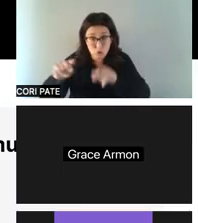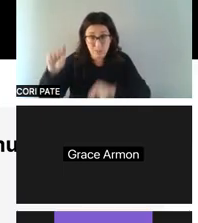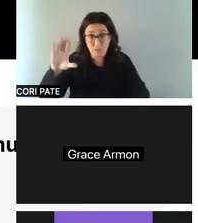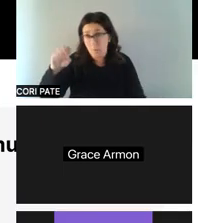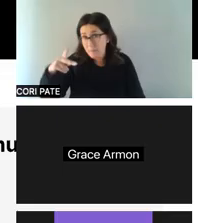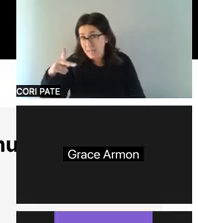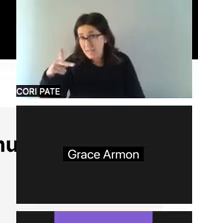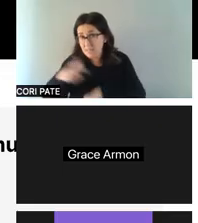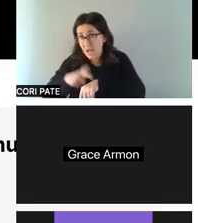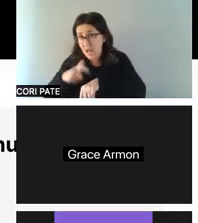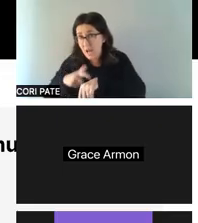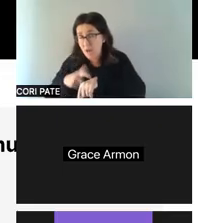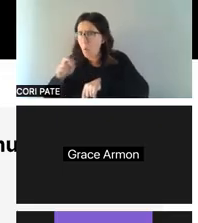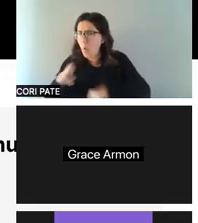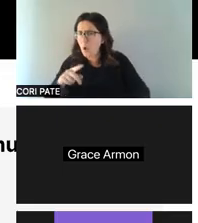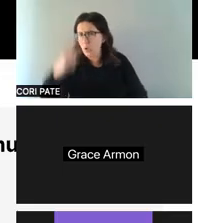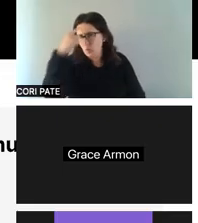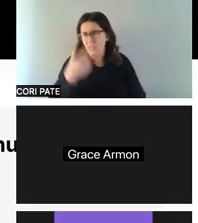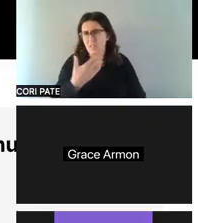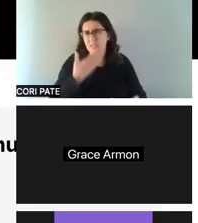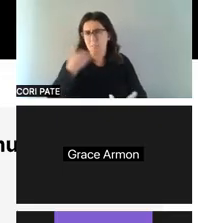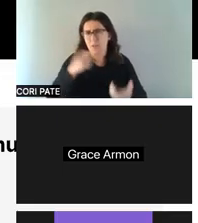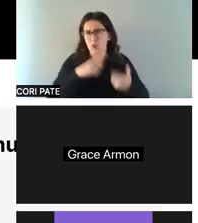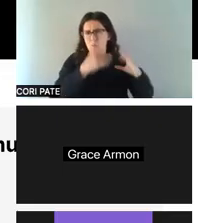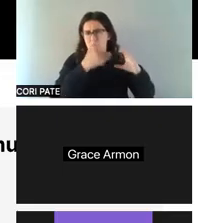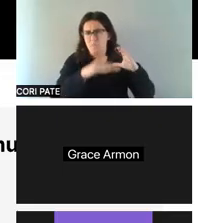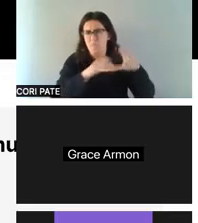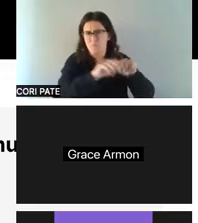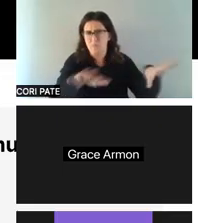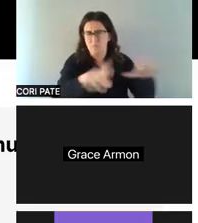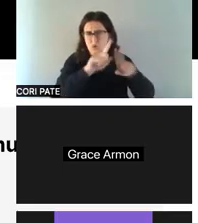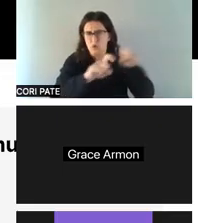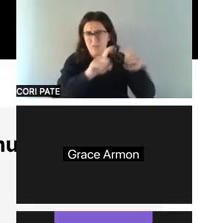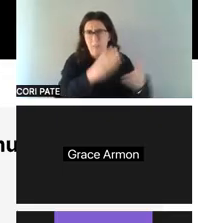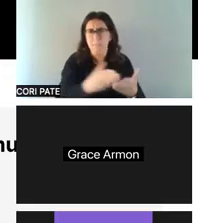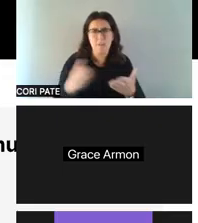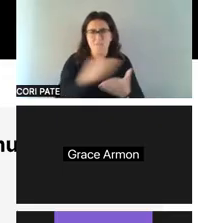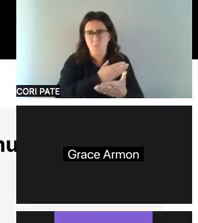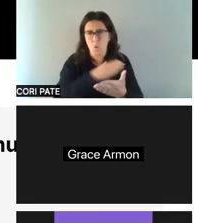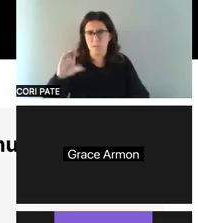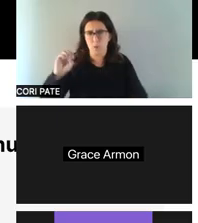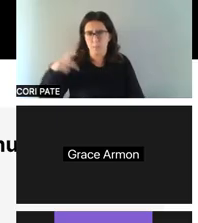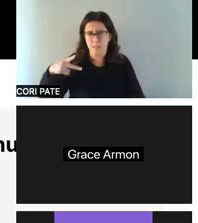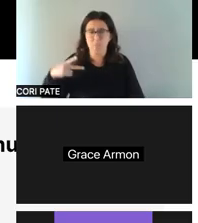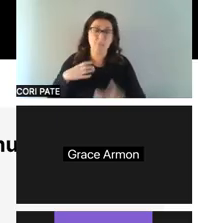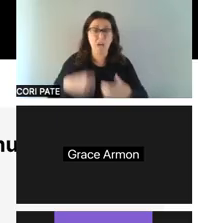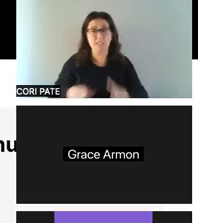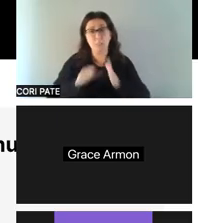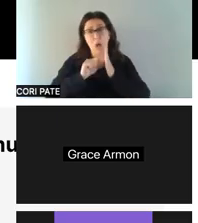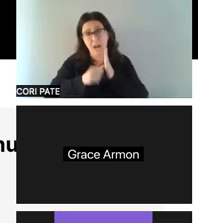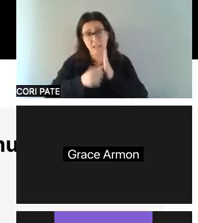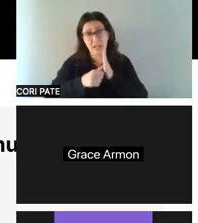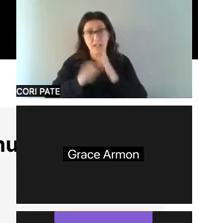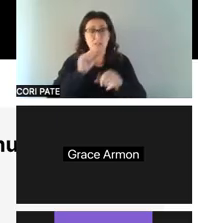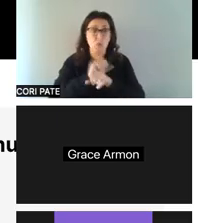time we have, or asking prior to community of practice? Customer highlights, work through barriers.